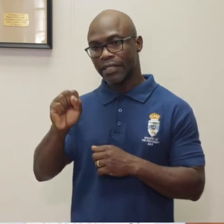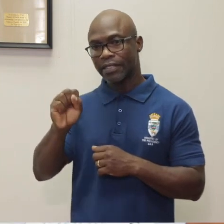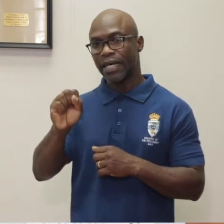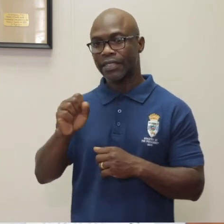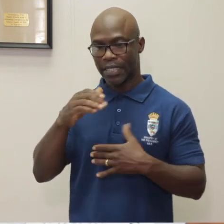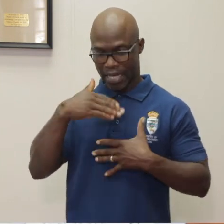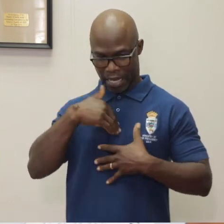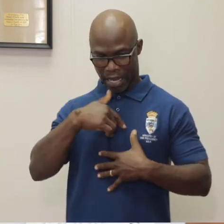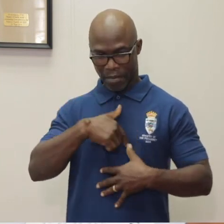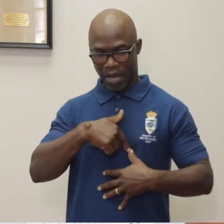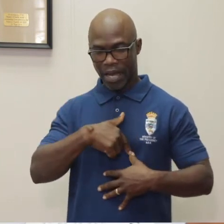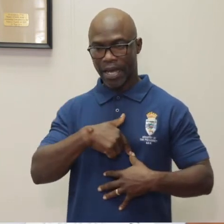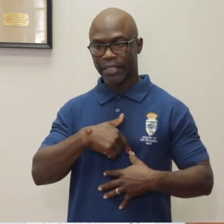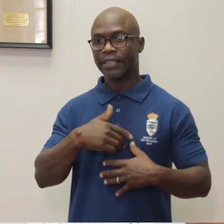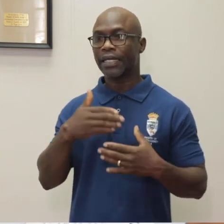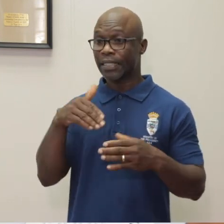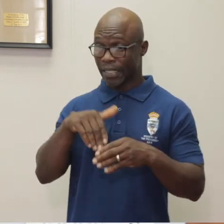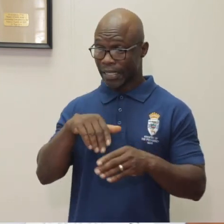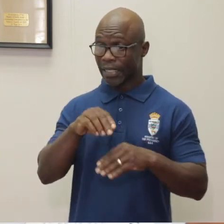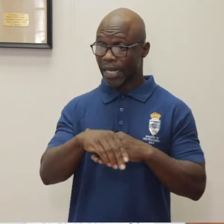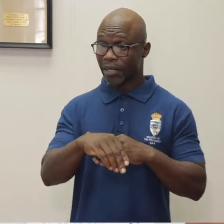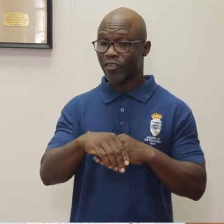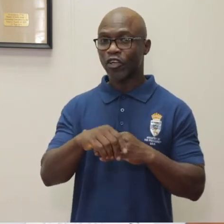sources of vitamin C are limes,